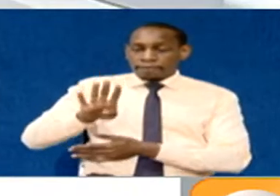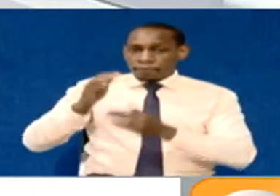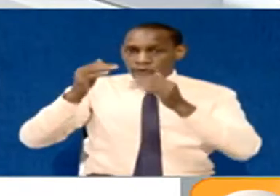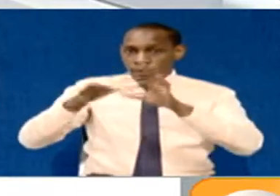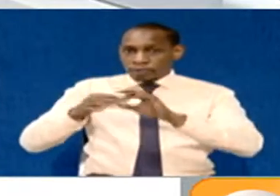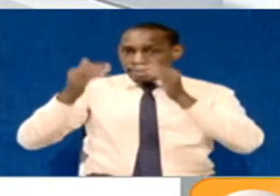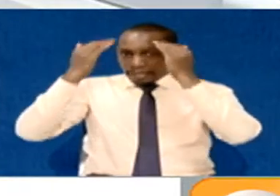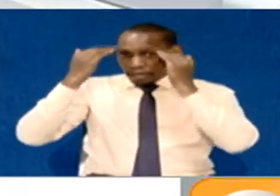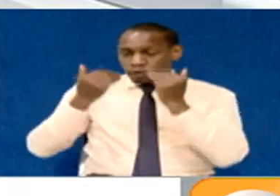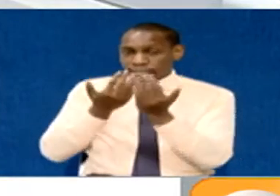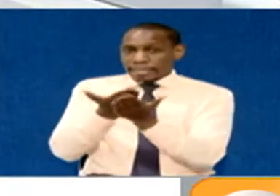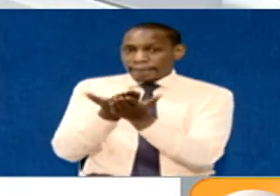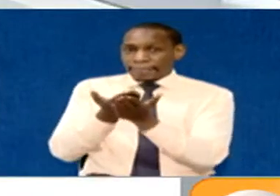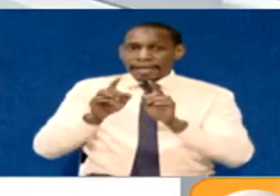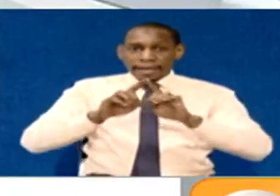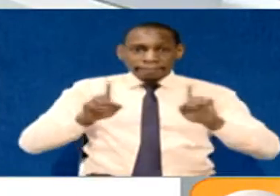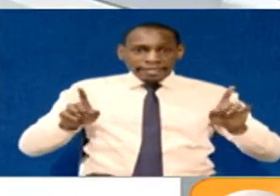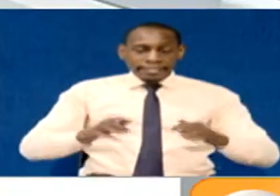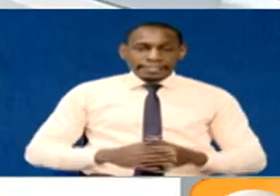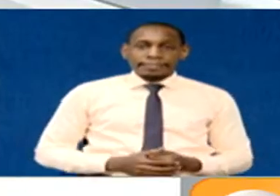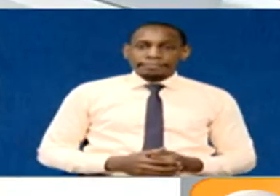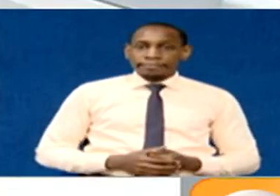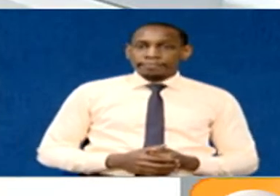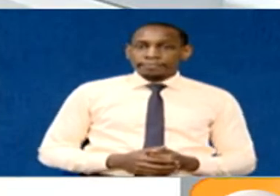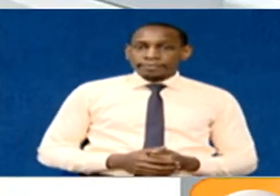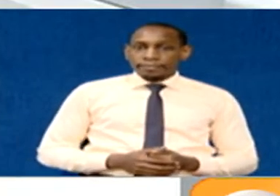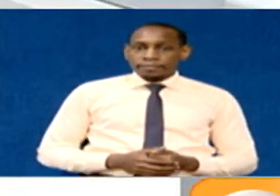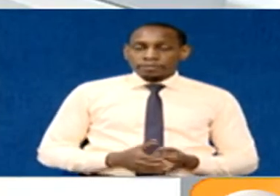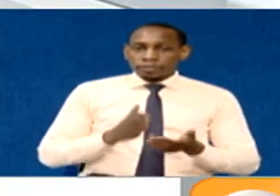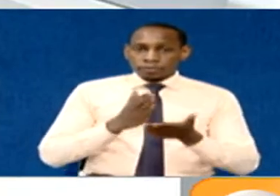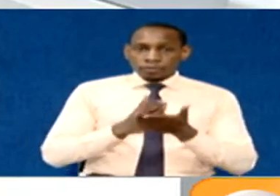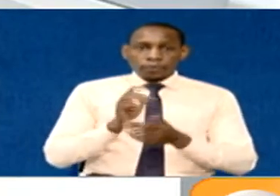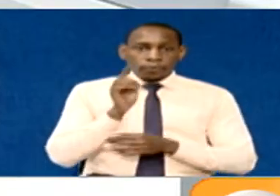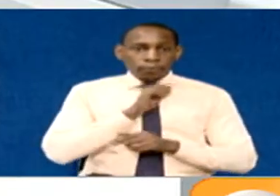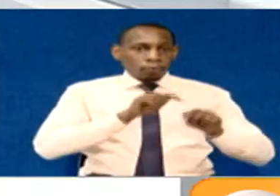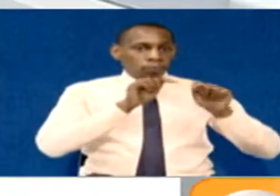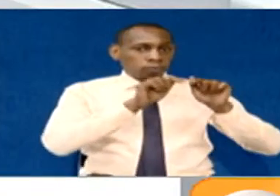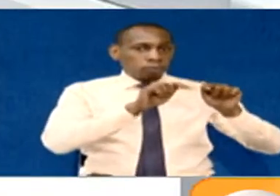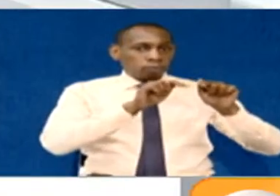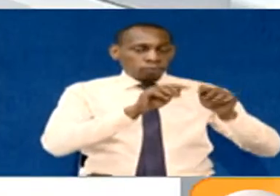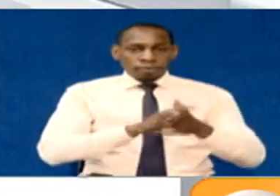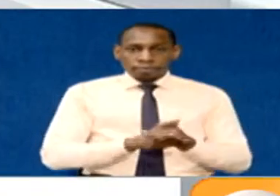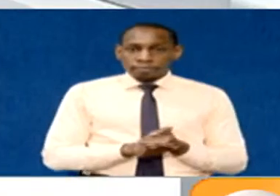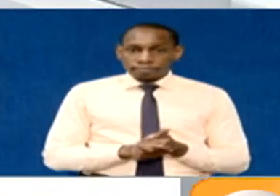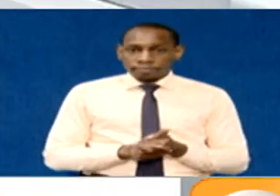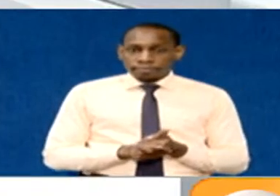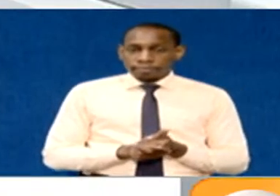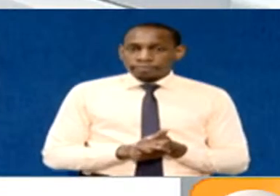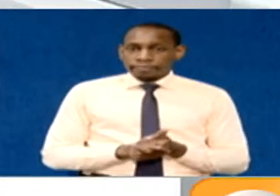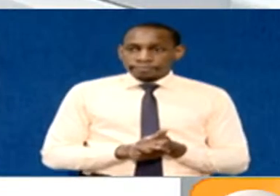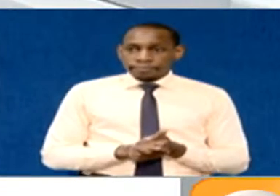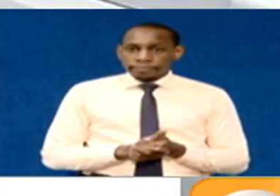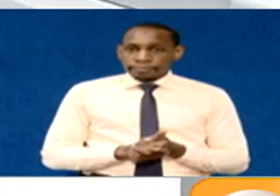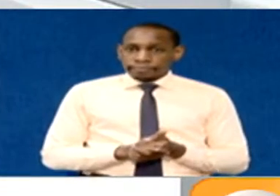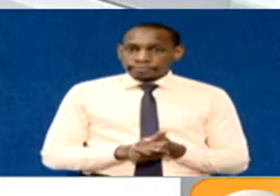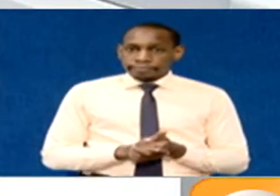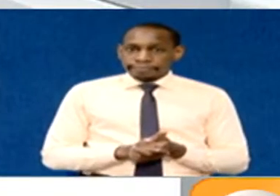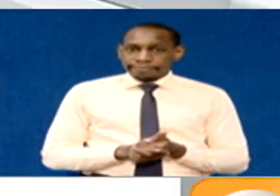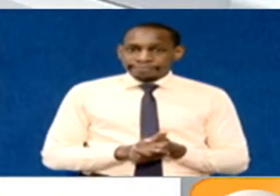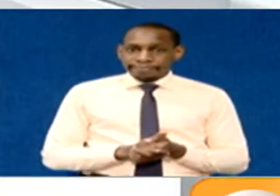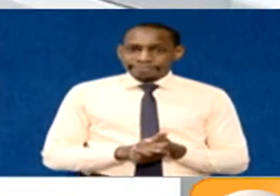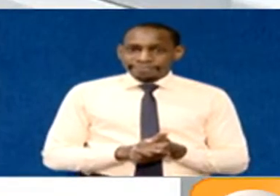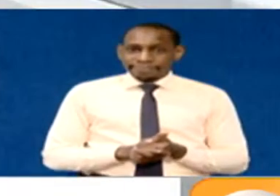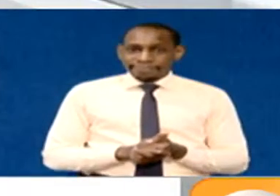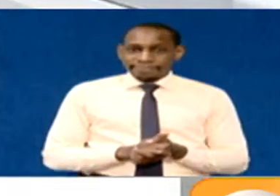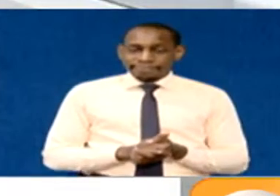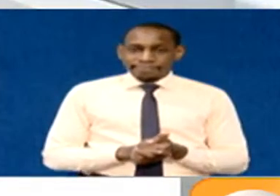Appeal. Mm-hmm. But this very stinging statements, Linus, I will start with you,